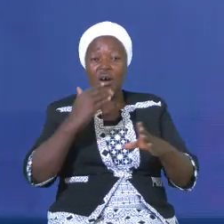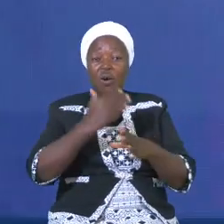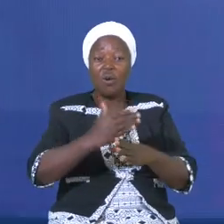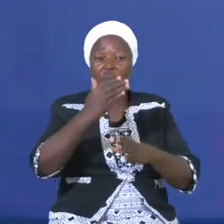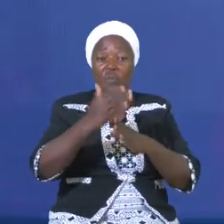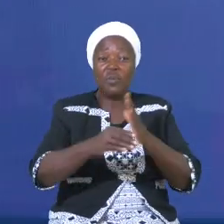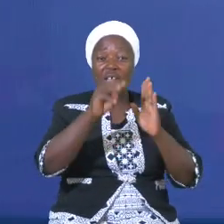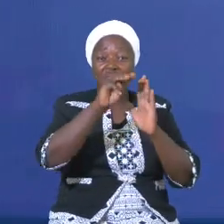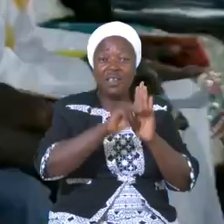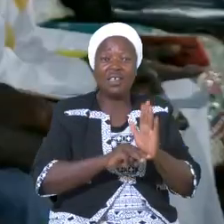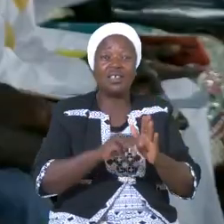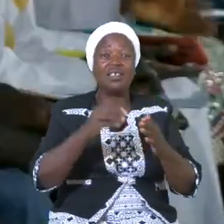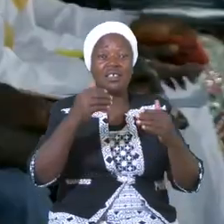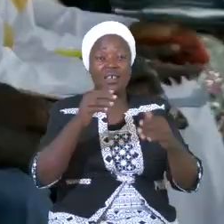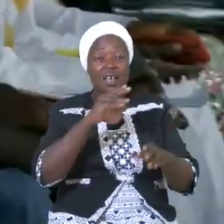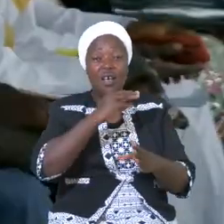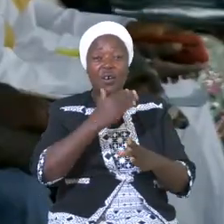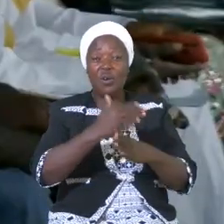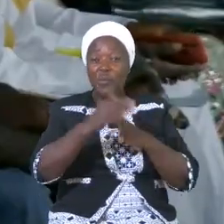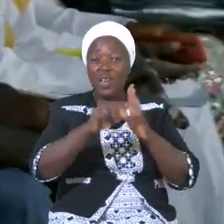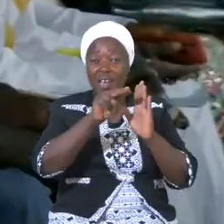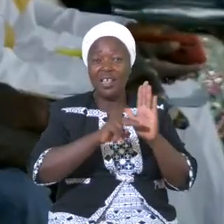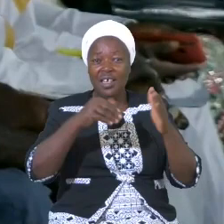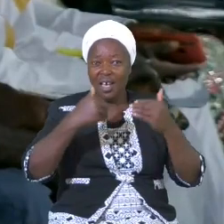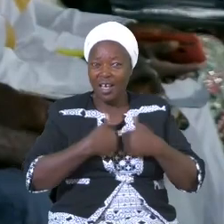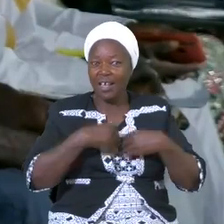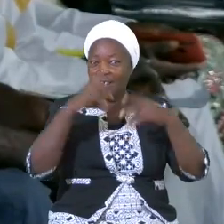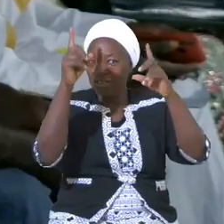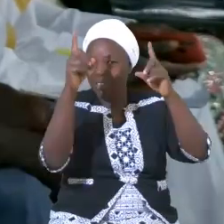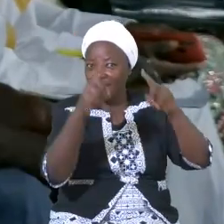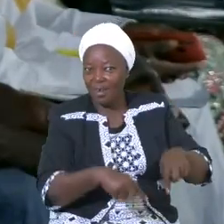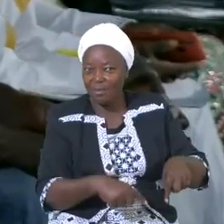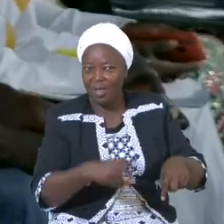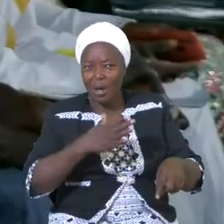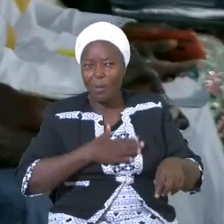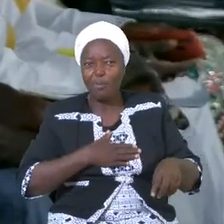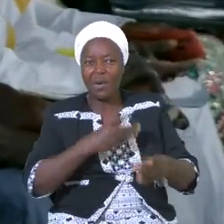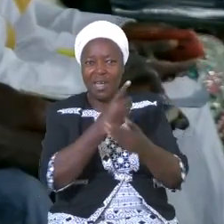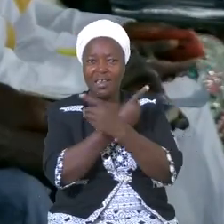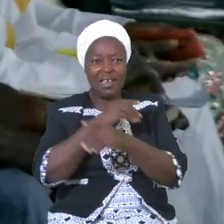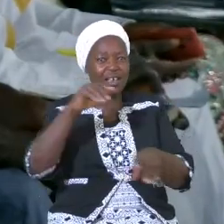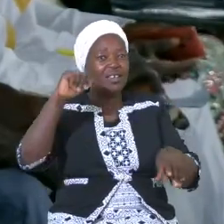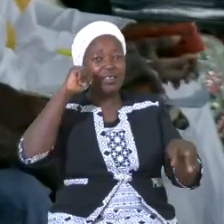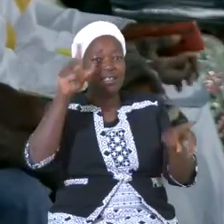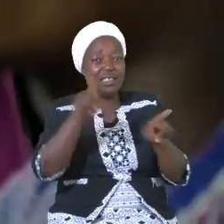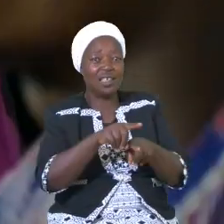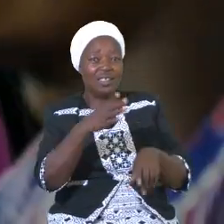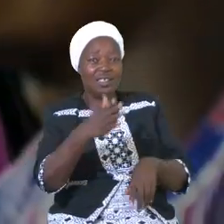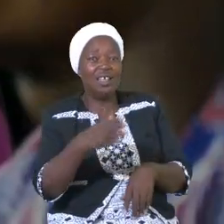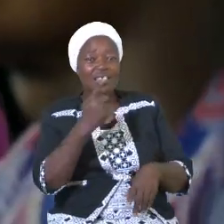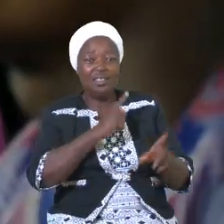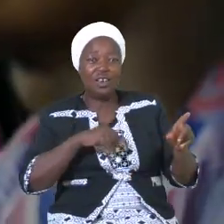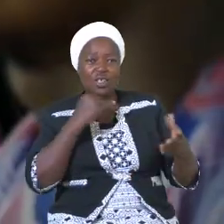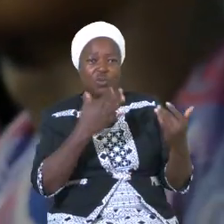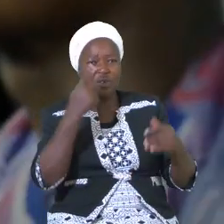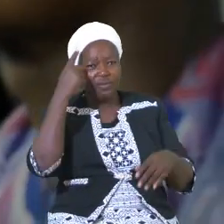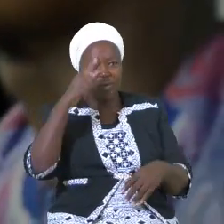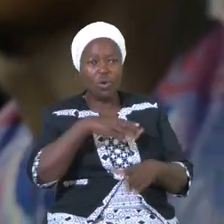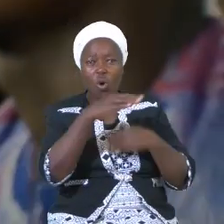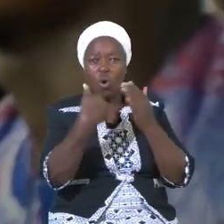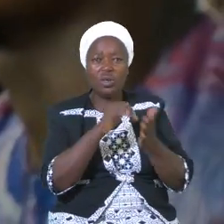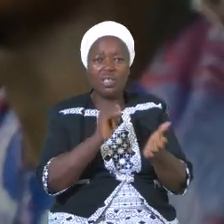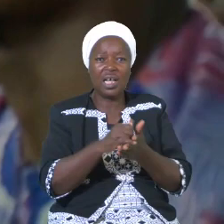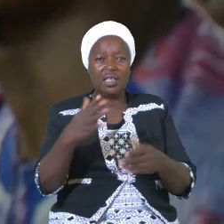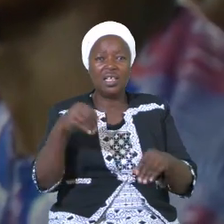has come my dear sister there the lord is waiting for you all that scene in your life that